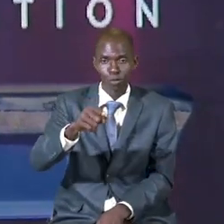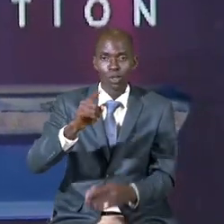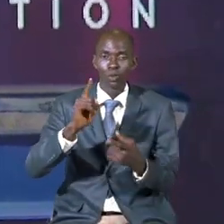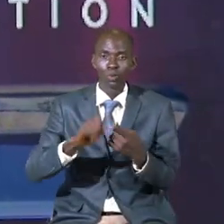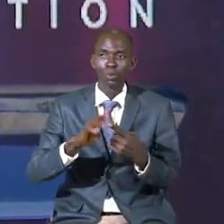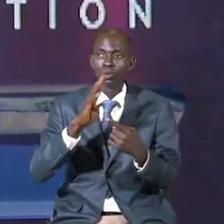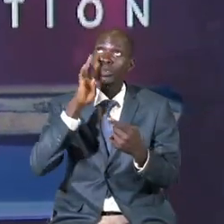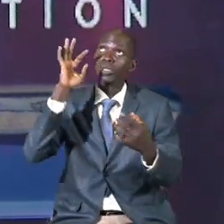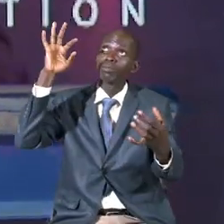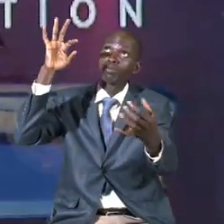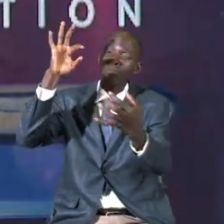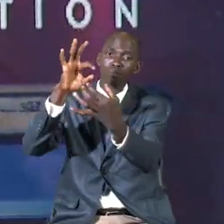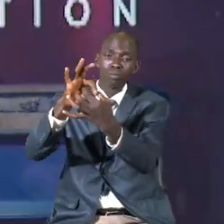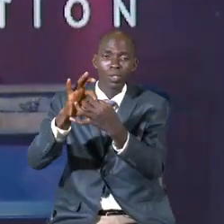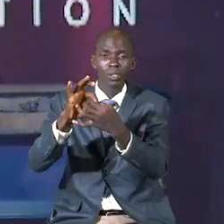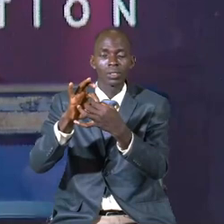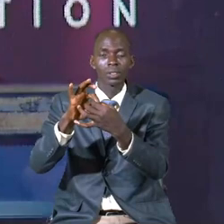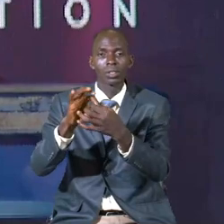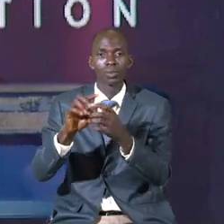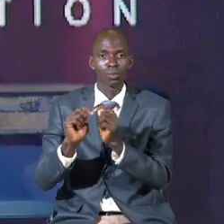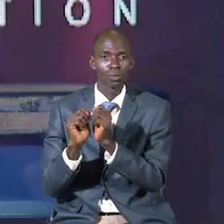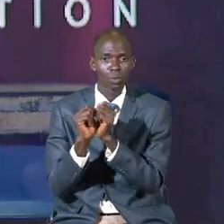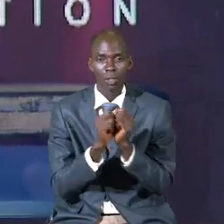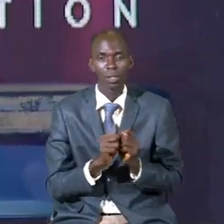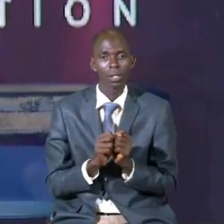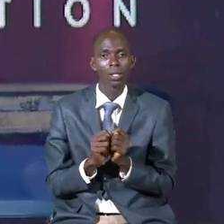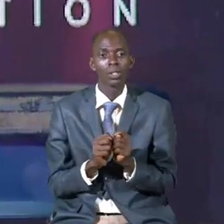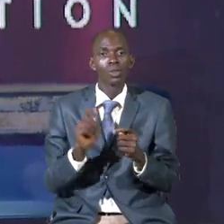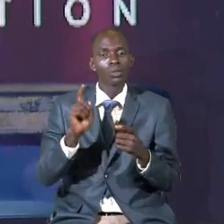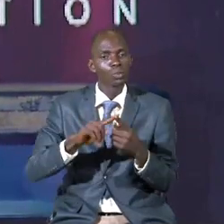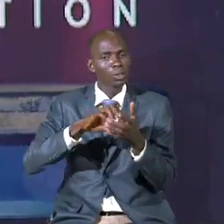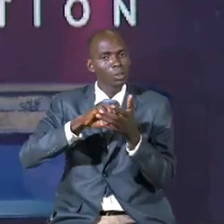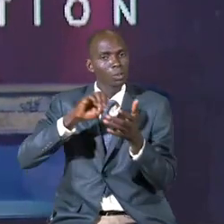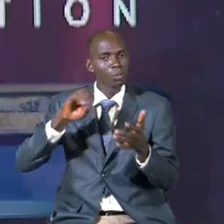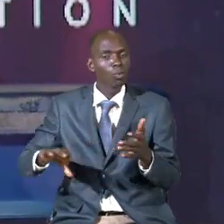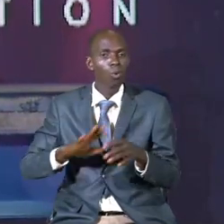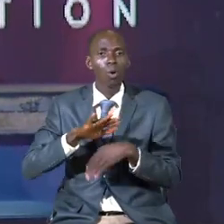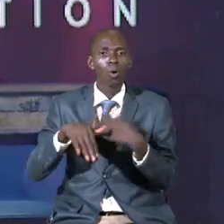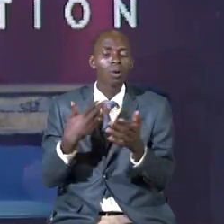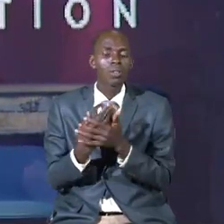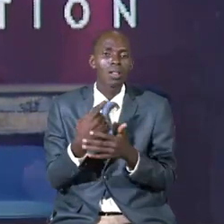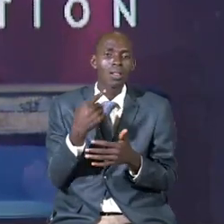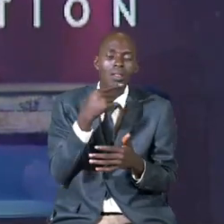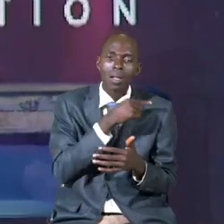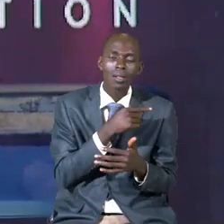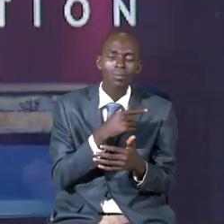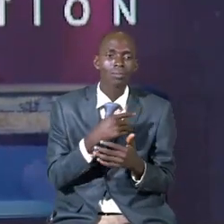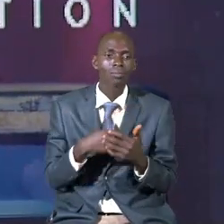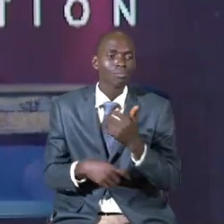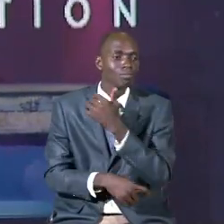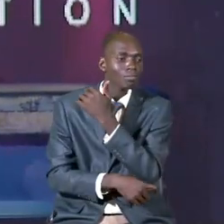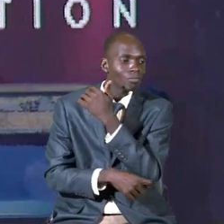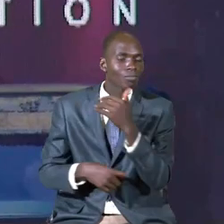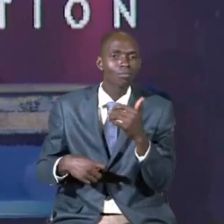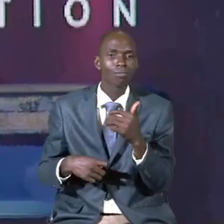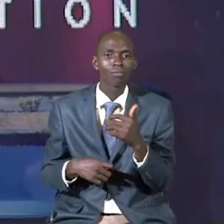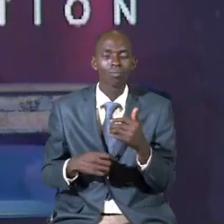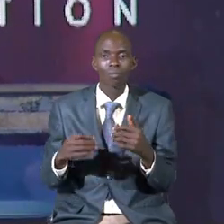confessed to him all the lies of the past all the fraud of the past all the